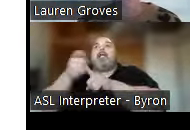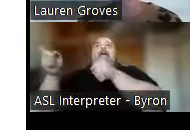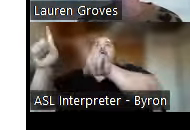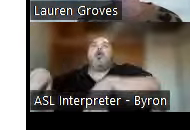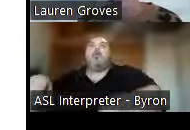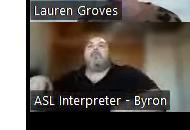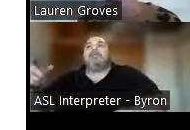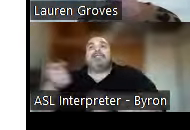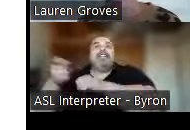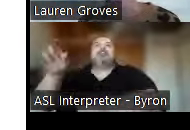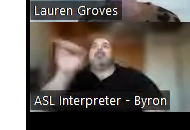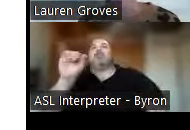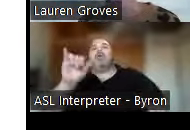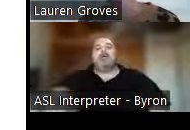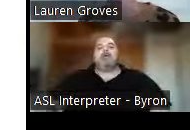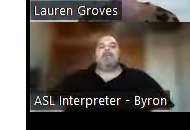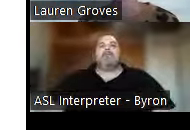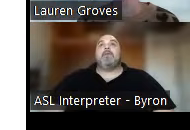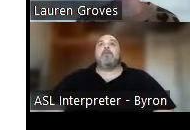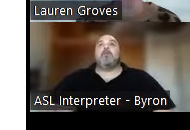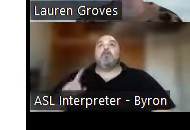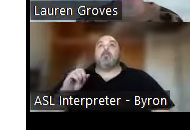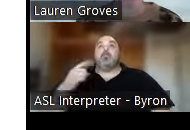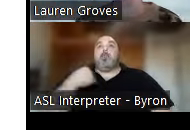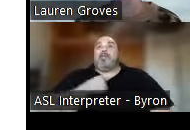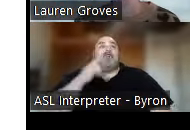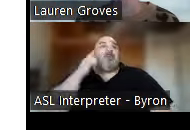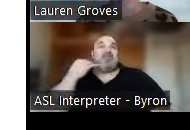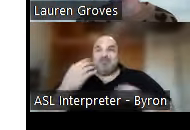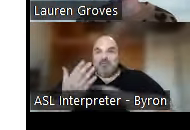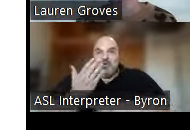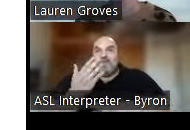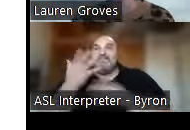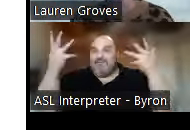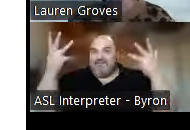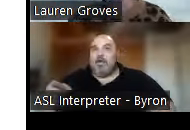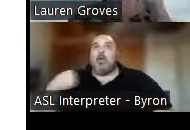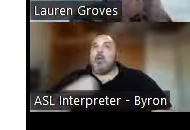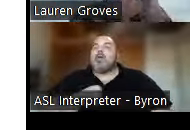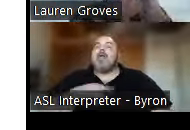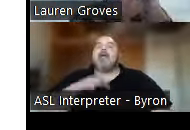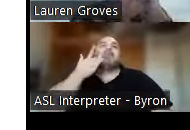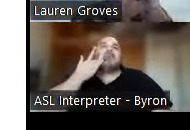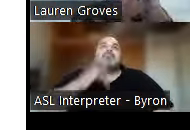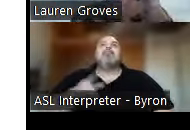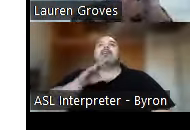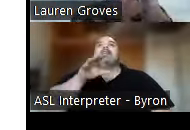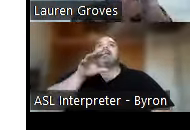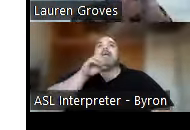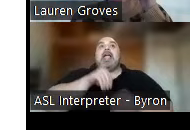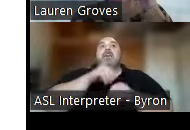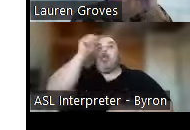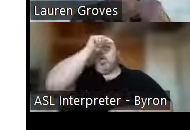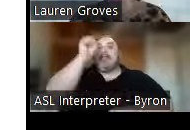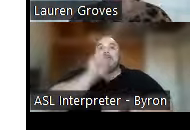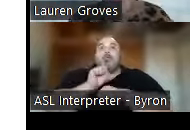well. And as we've heard from everyone this morning, we've been very fortunate in the Alzheimer's work here at the